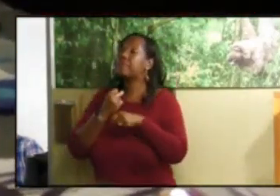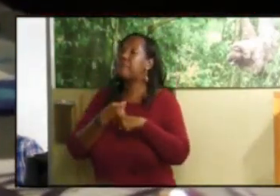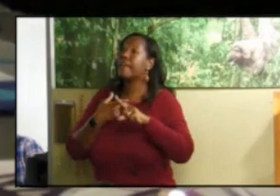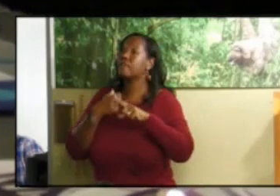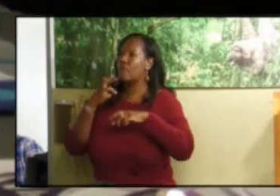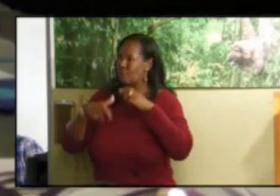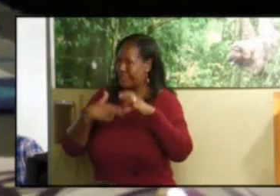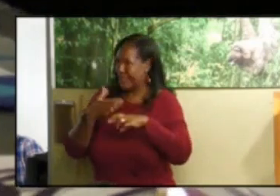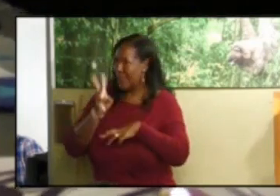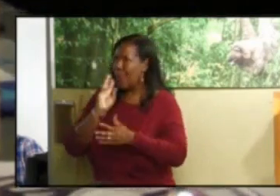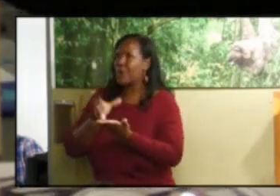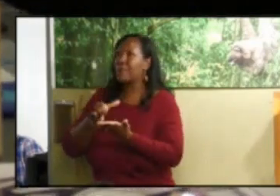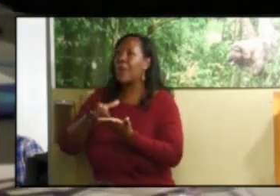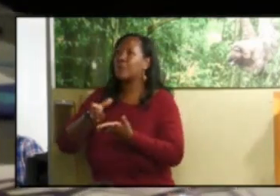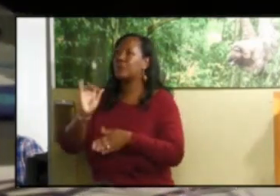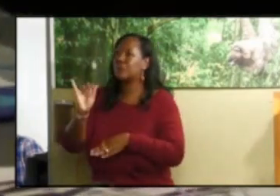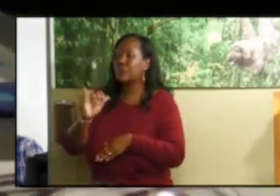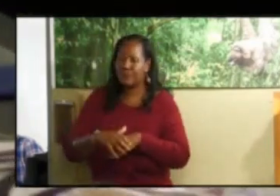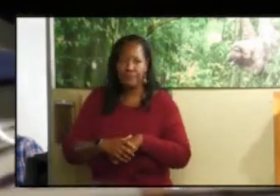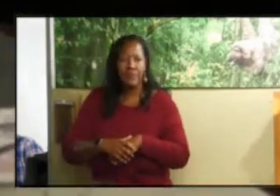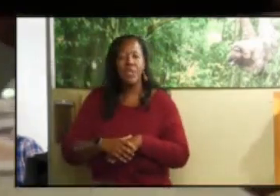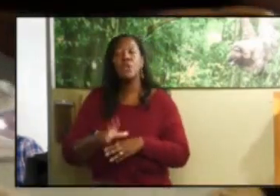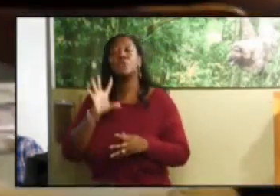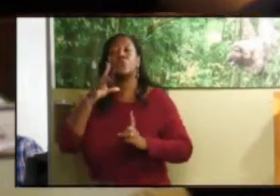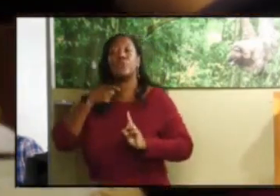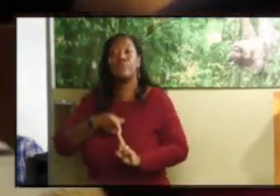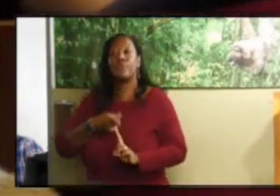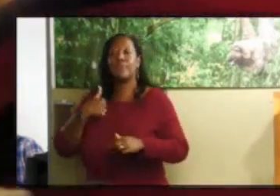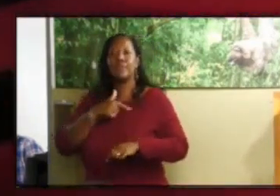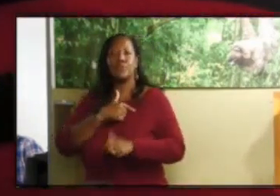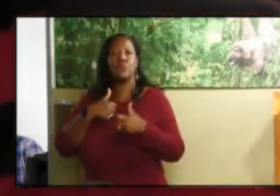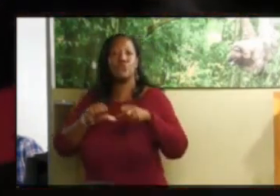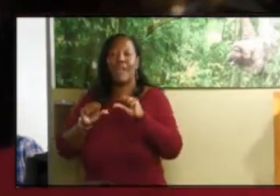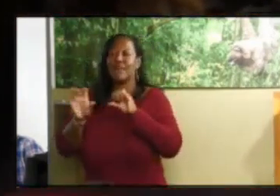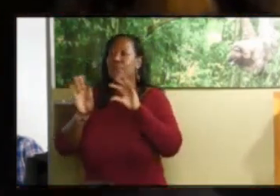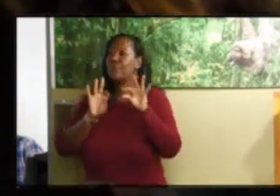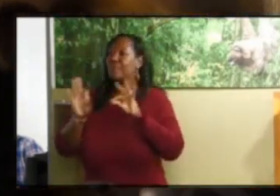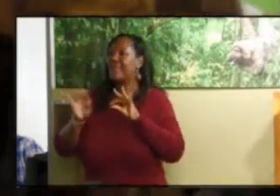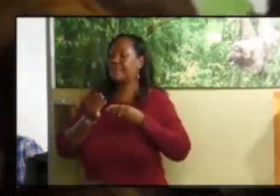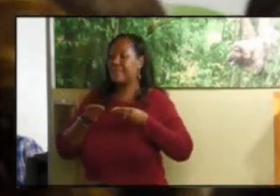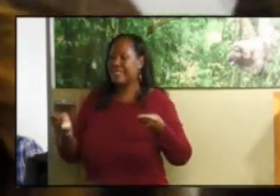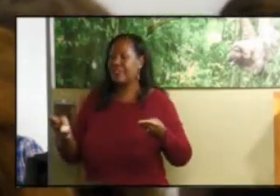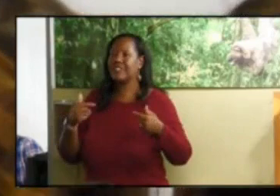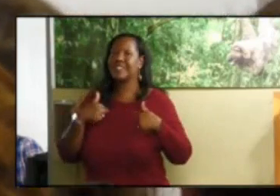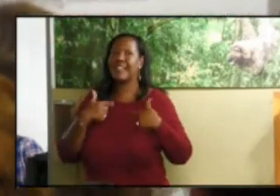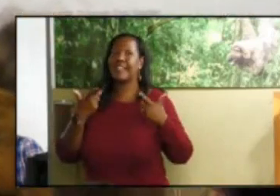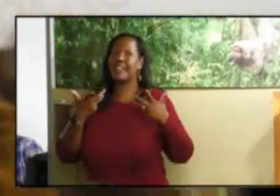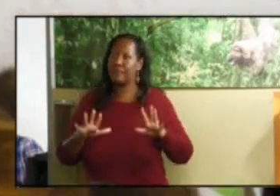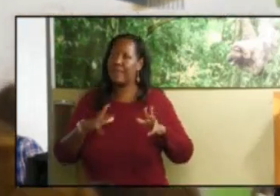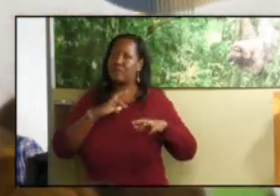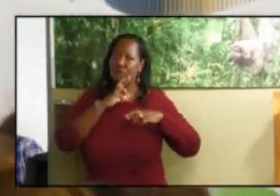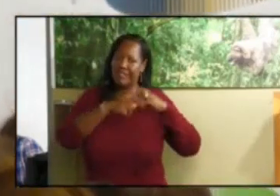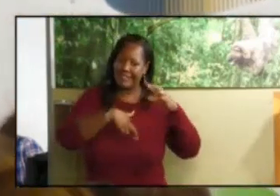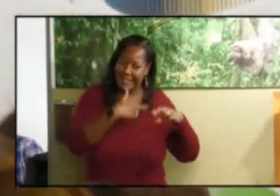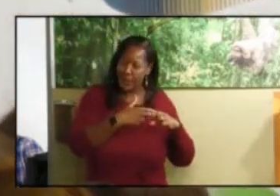So we make an effort to use materials that are either have post-consumer recycled content